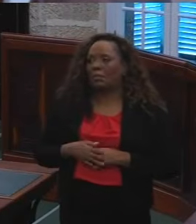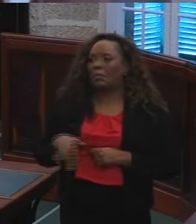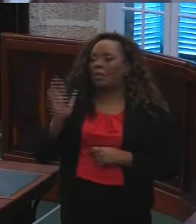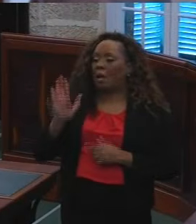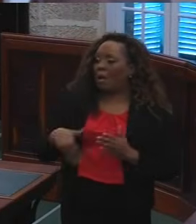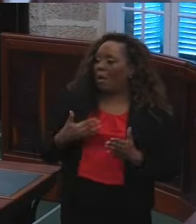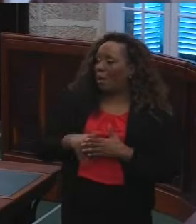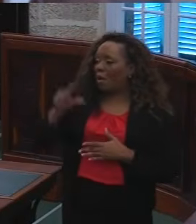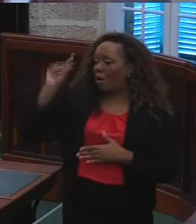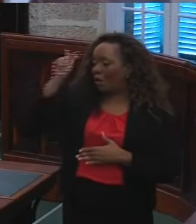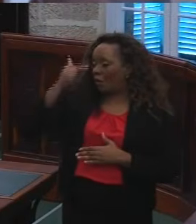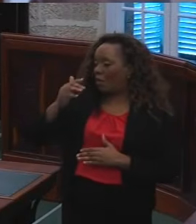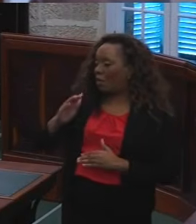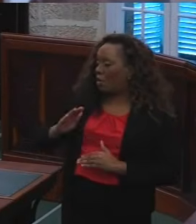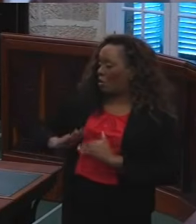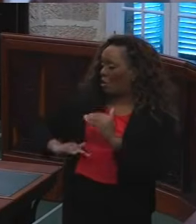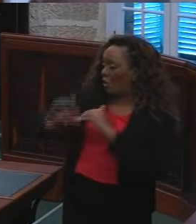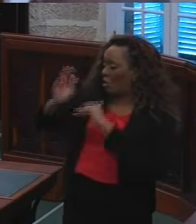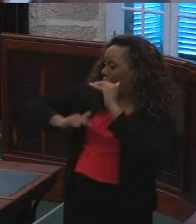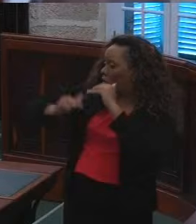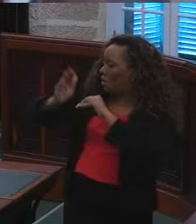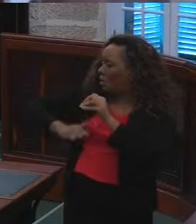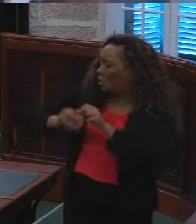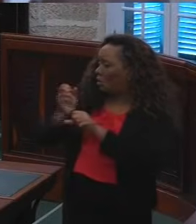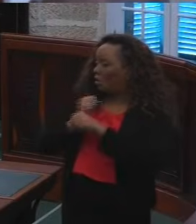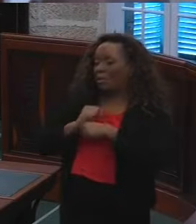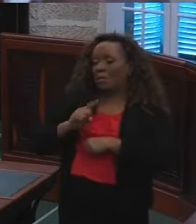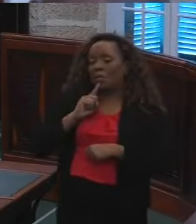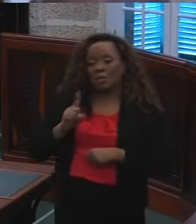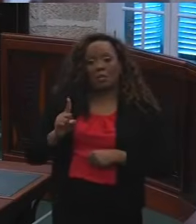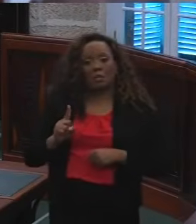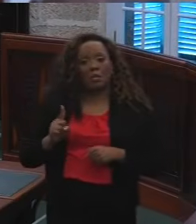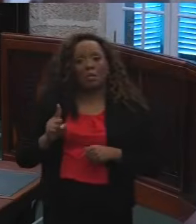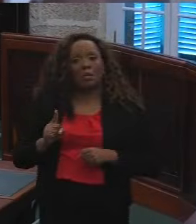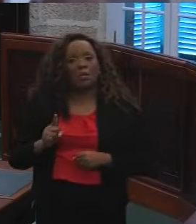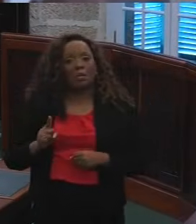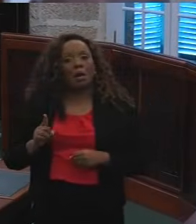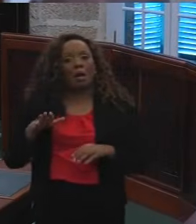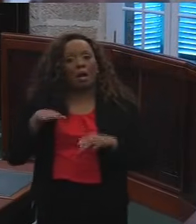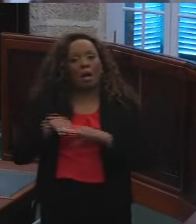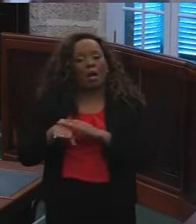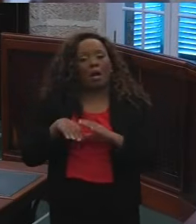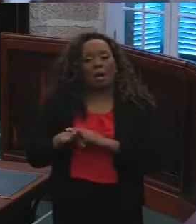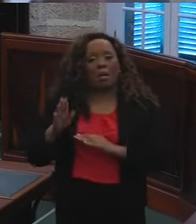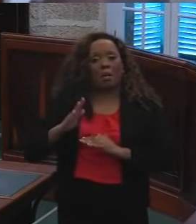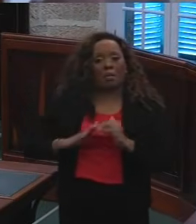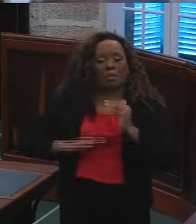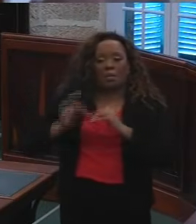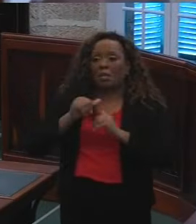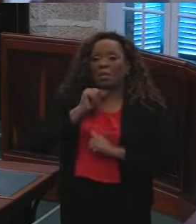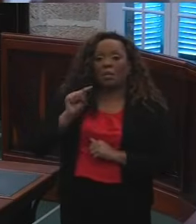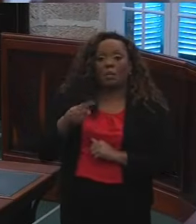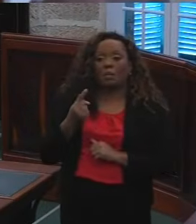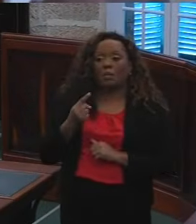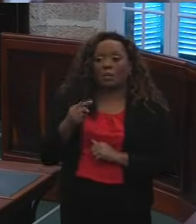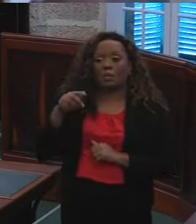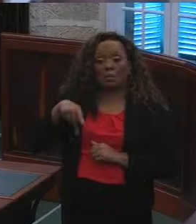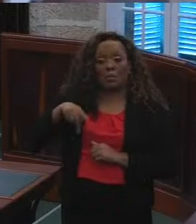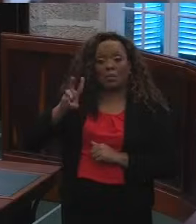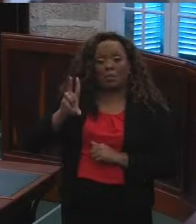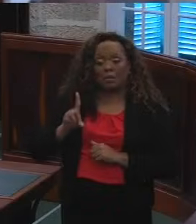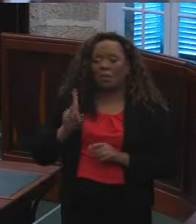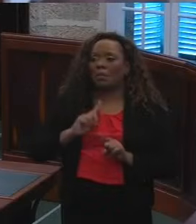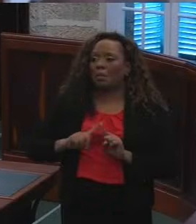make those spaces more accessible, not only for persons with disability, but our